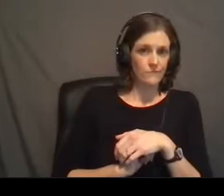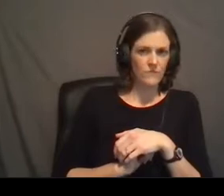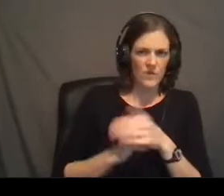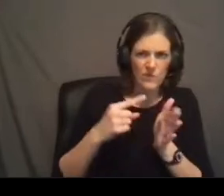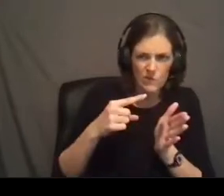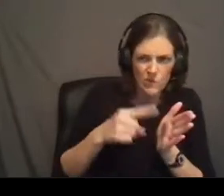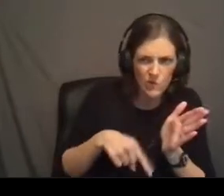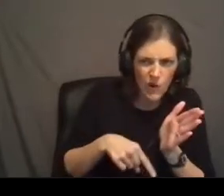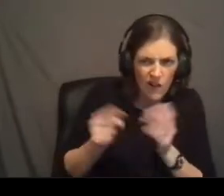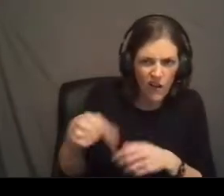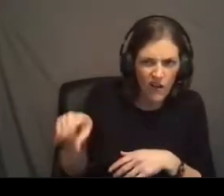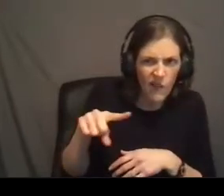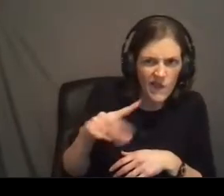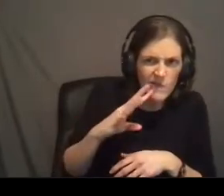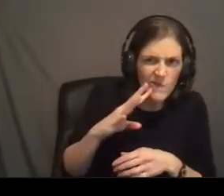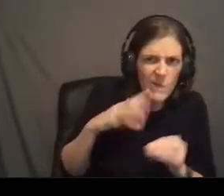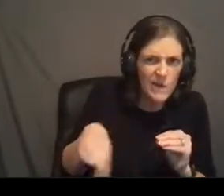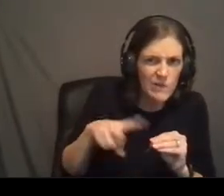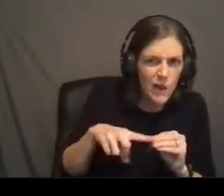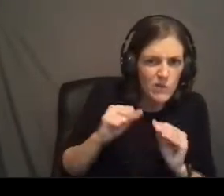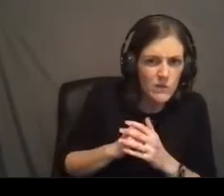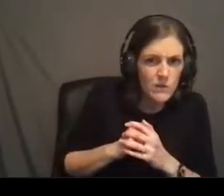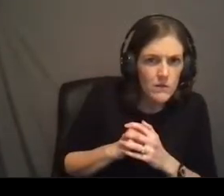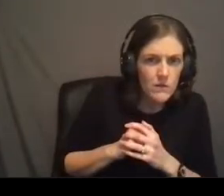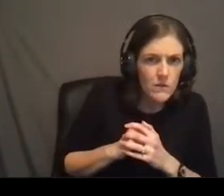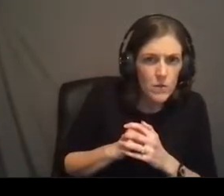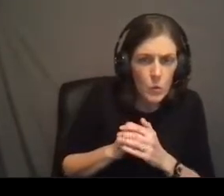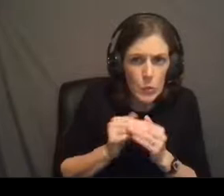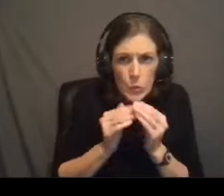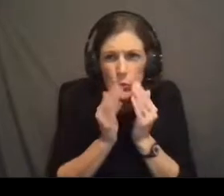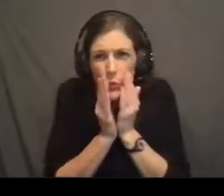What are they talking about?